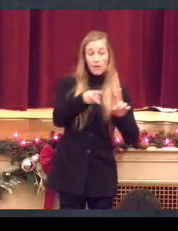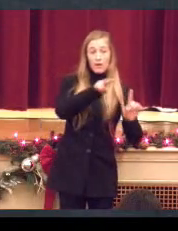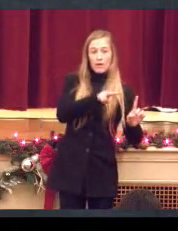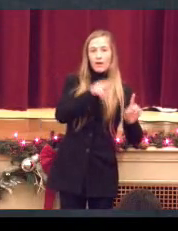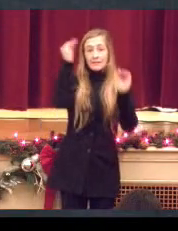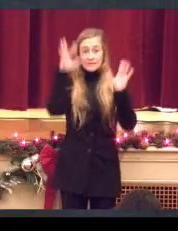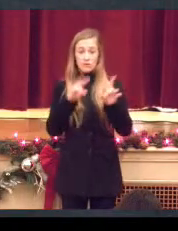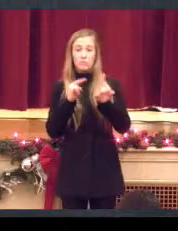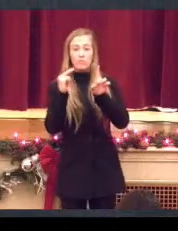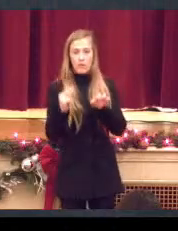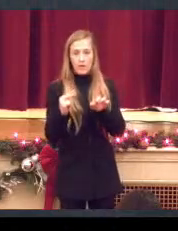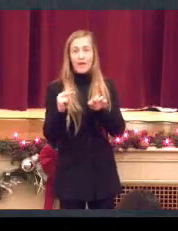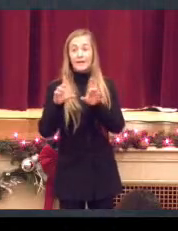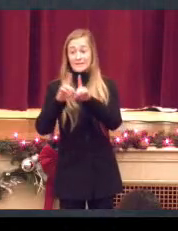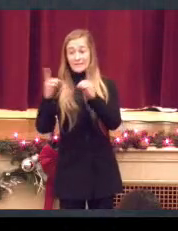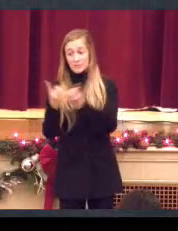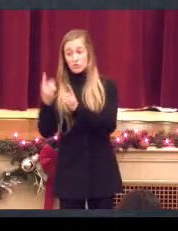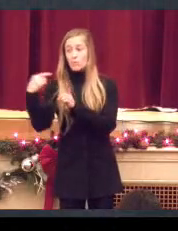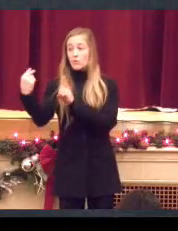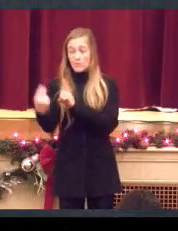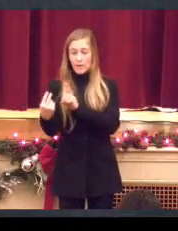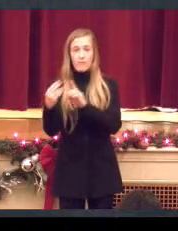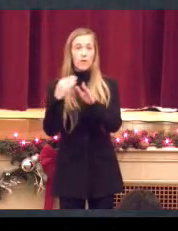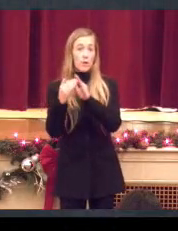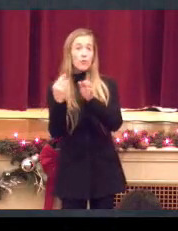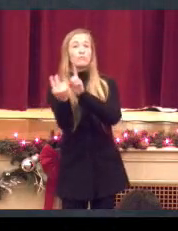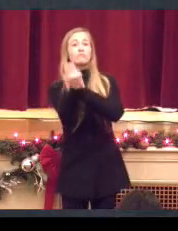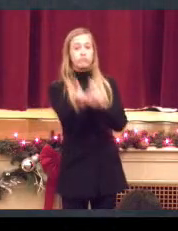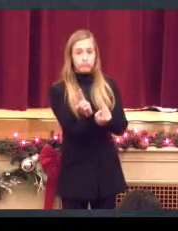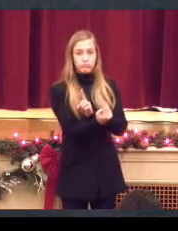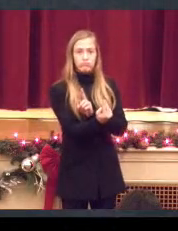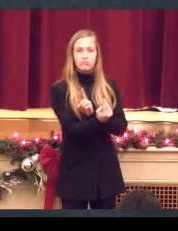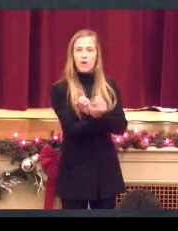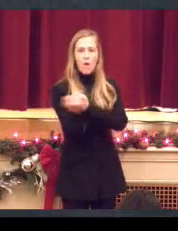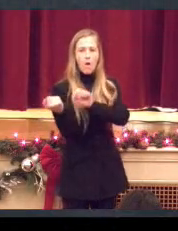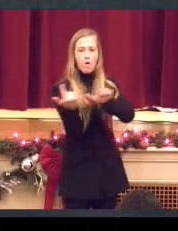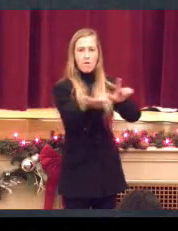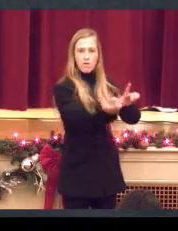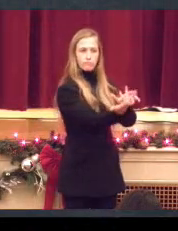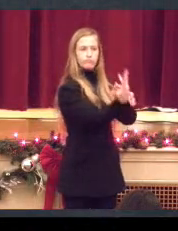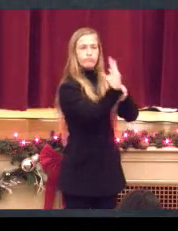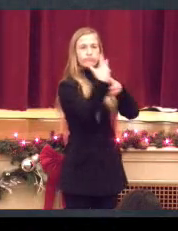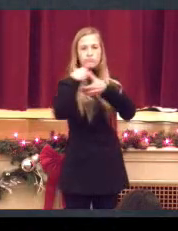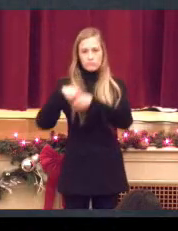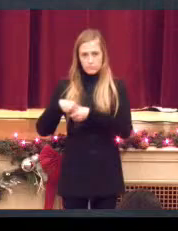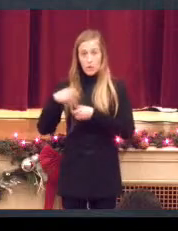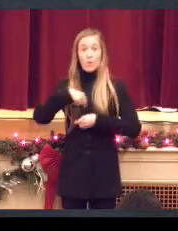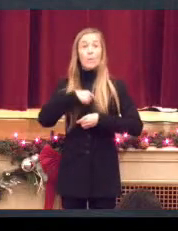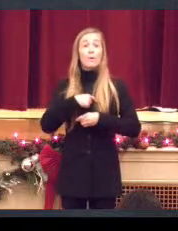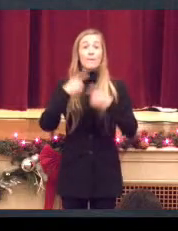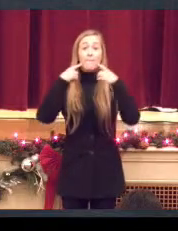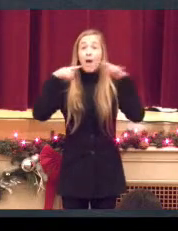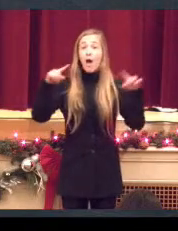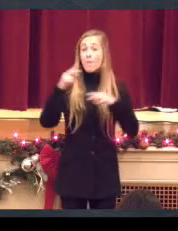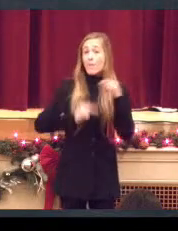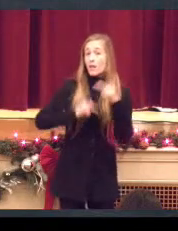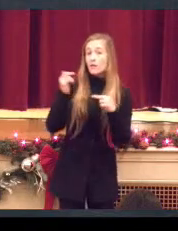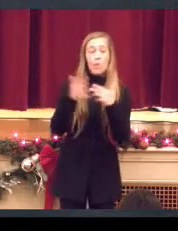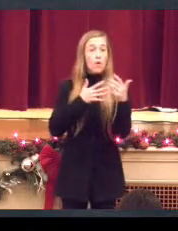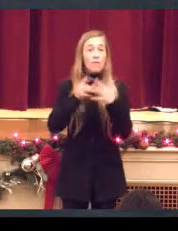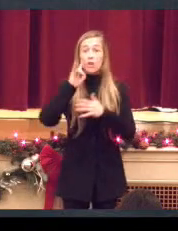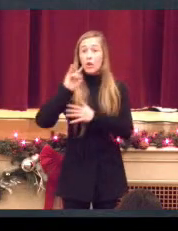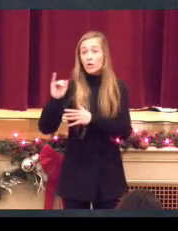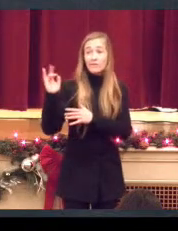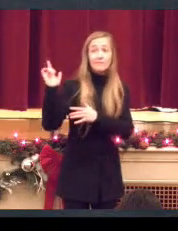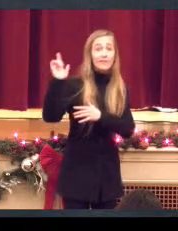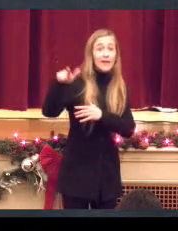teacher perspective, the district perspective, the community perspective, so that when we do build something, whatever that is, whatever